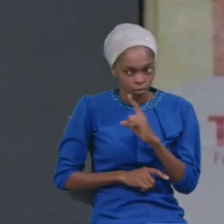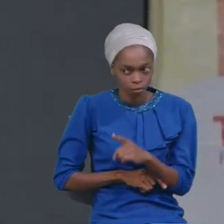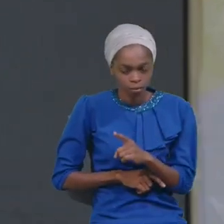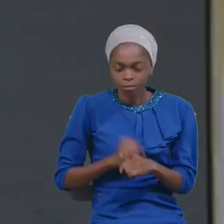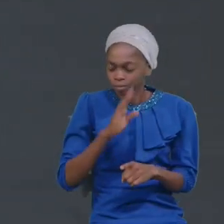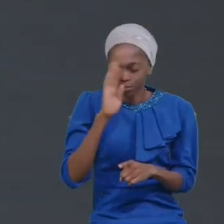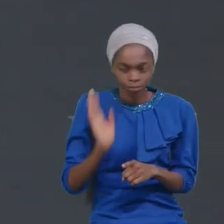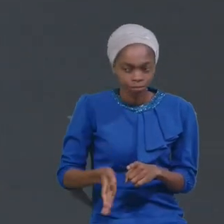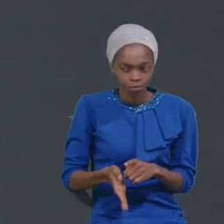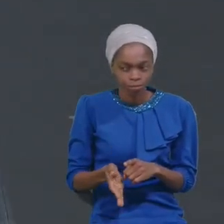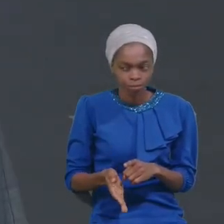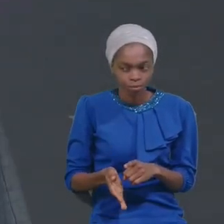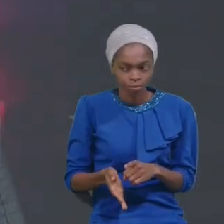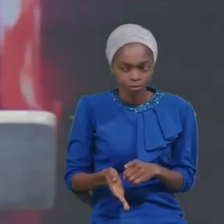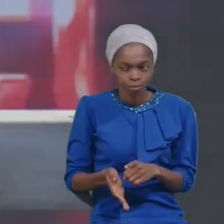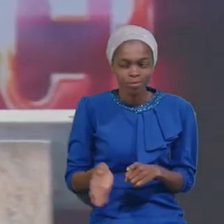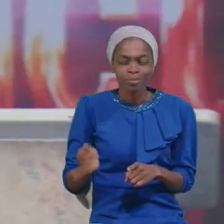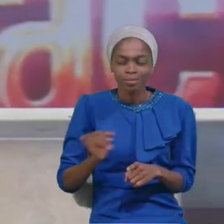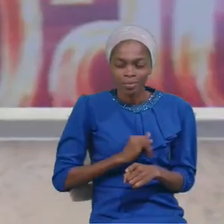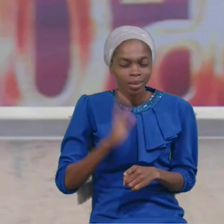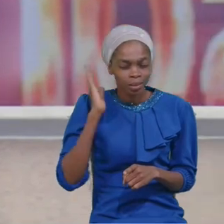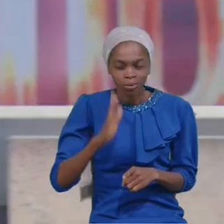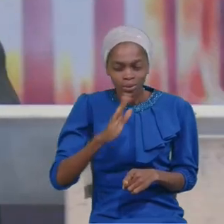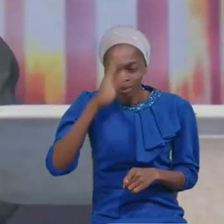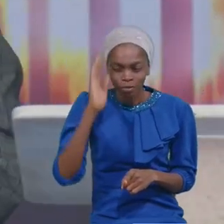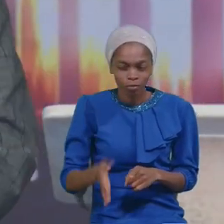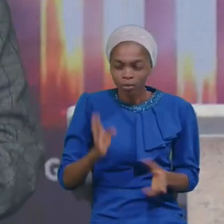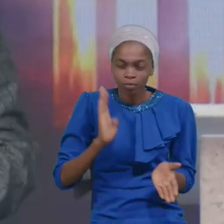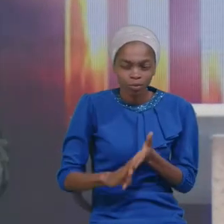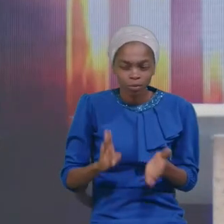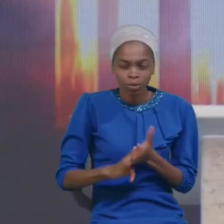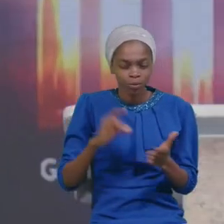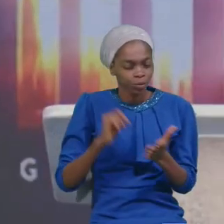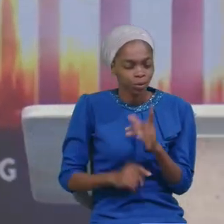You know, in life, we come to situations